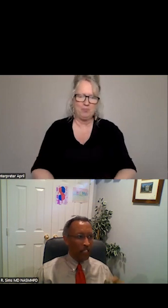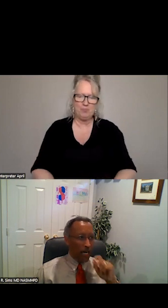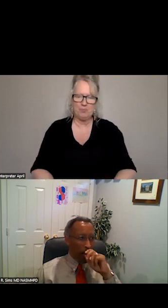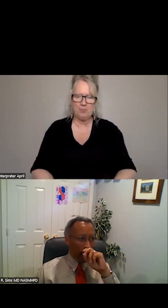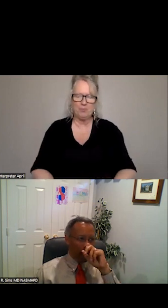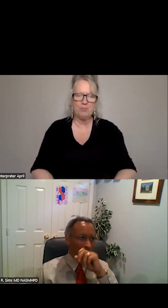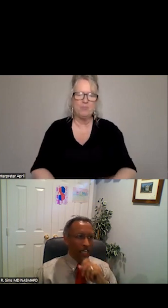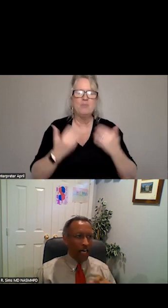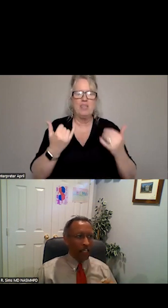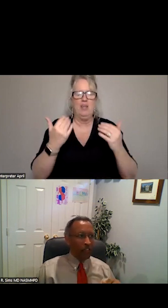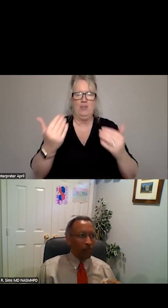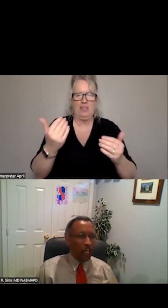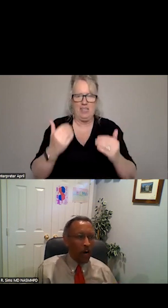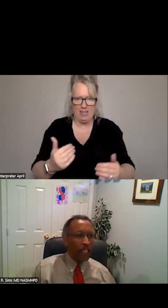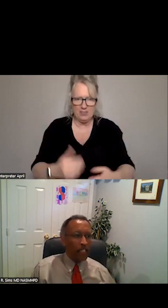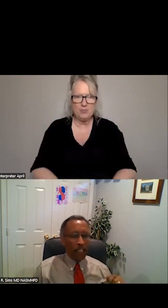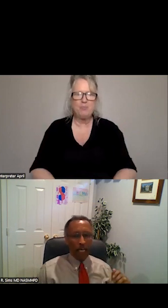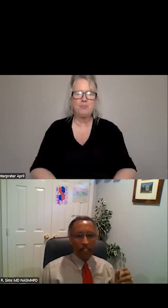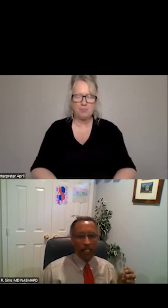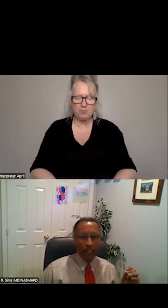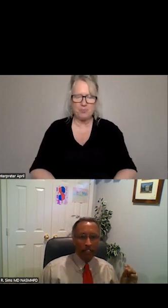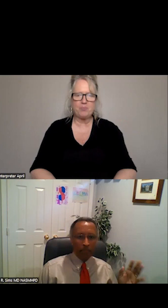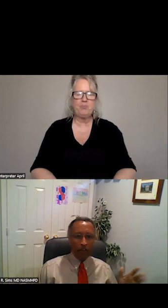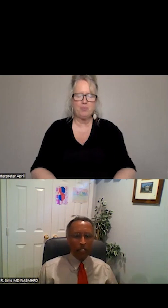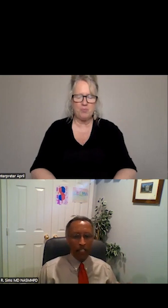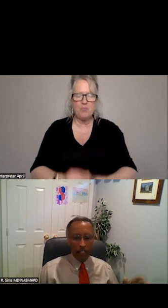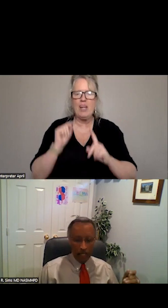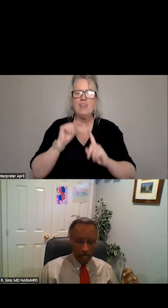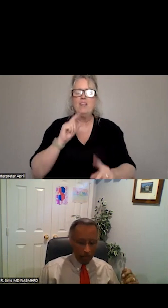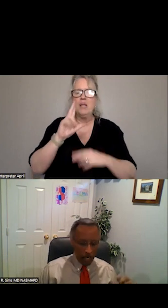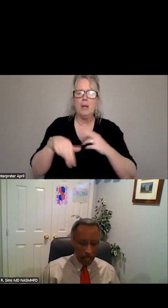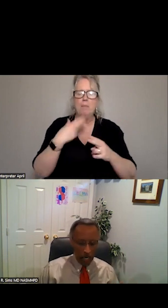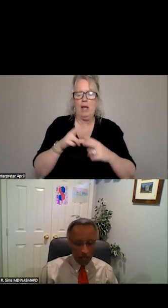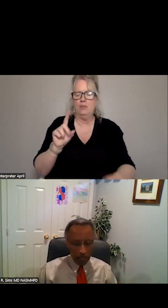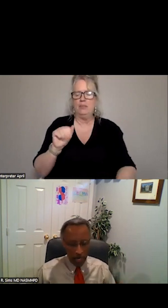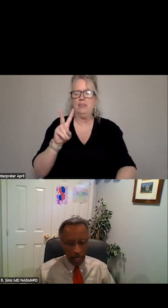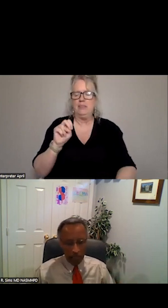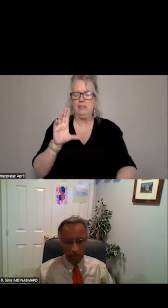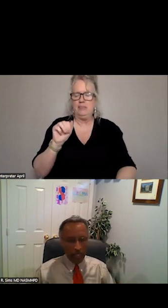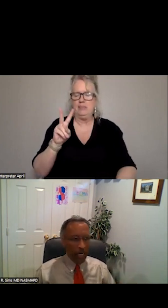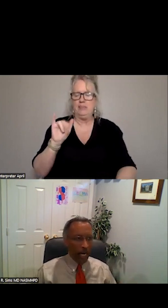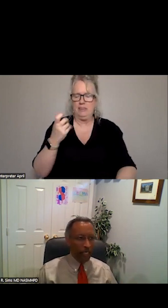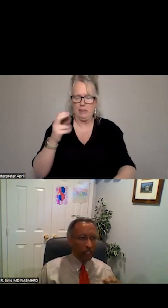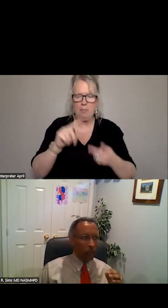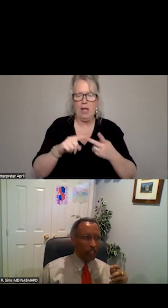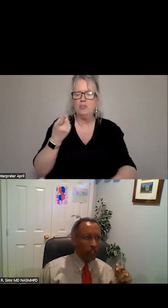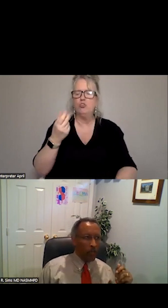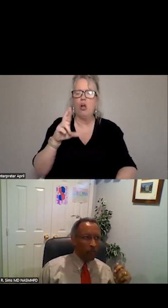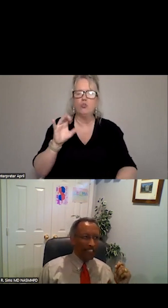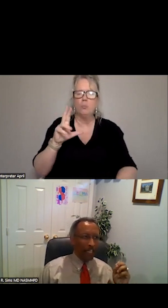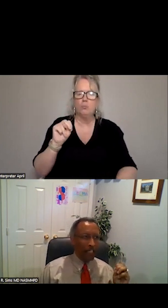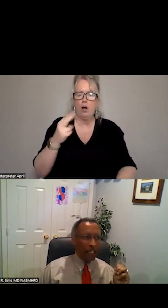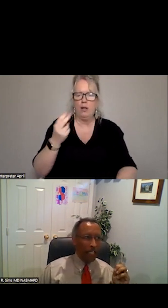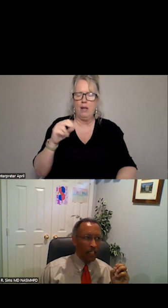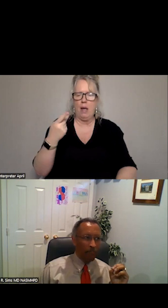the next element, it's regarding something that Dave Covington and Dr. Brian Hepburn had suggested